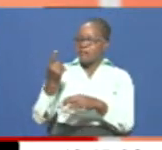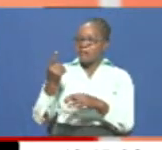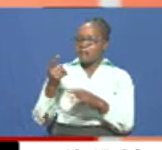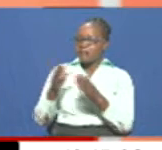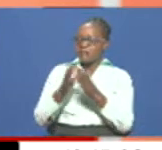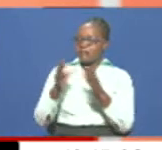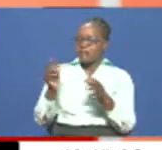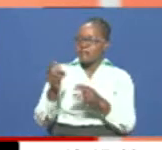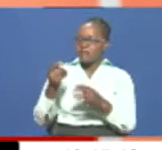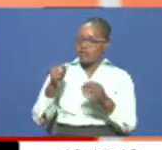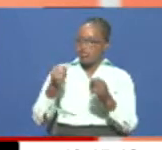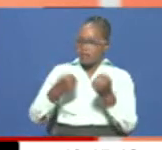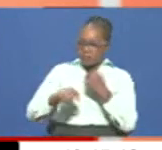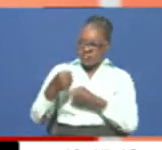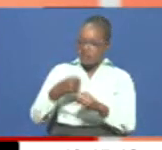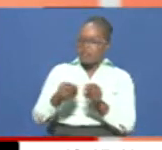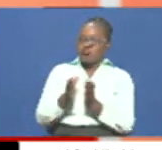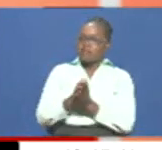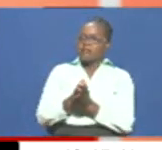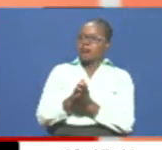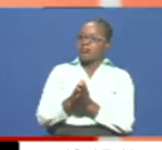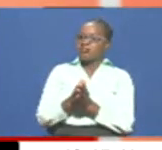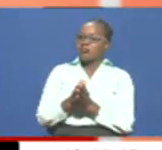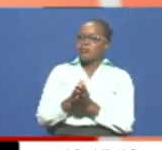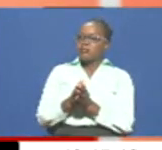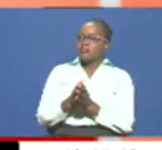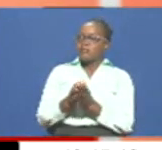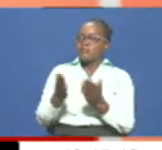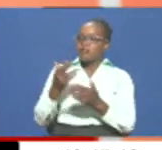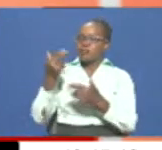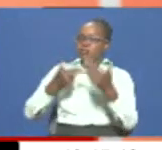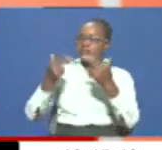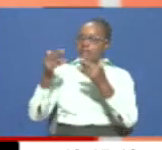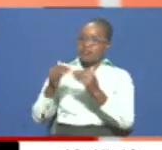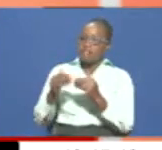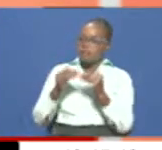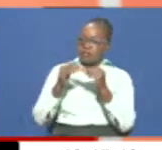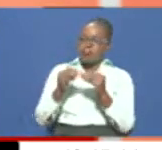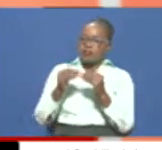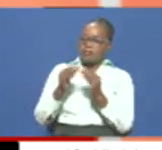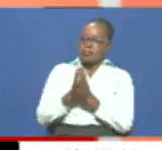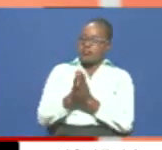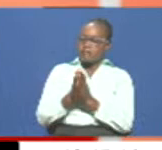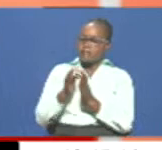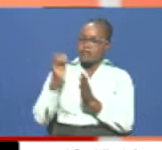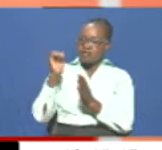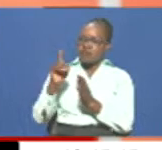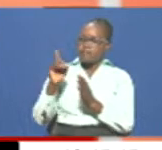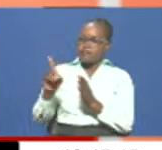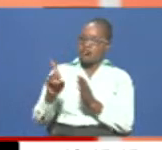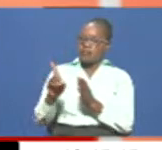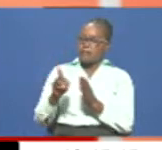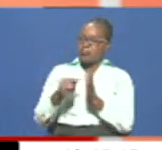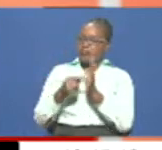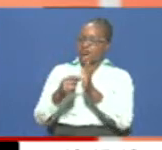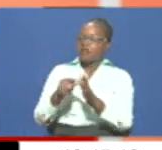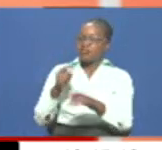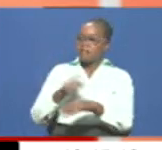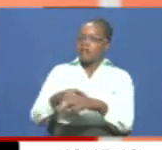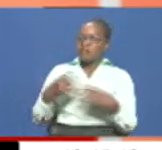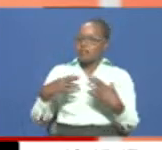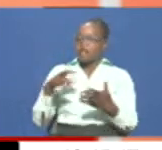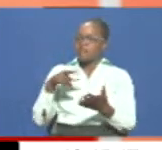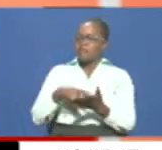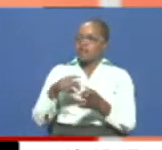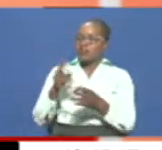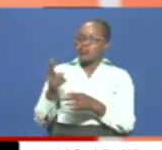big standard or high-level standard of infrastructure should be availed while people are starting. The second thing is we are also